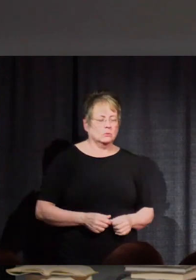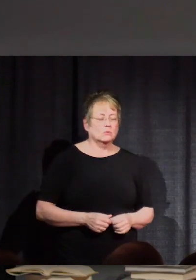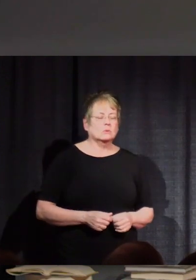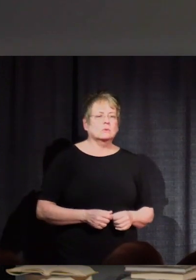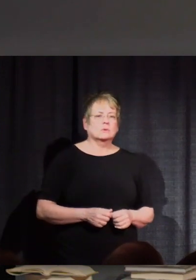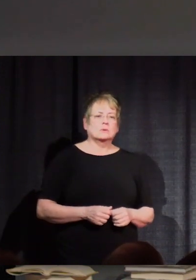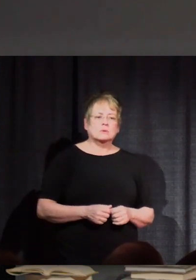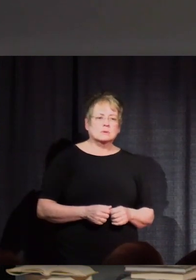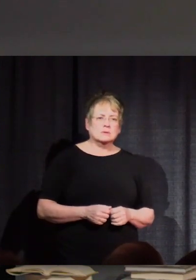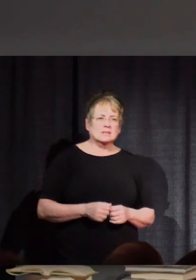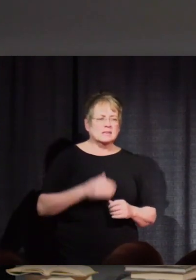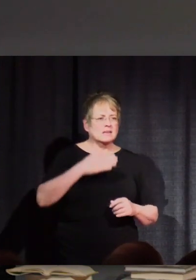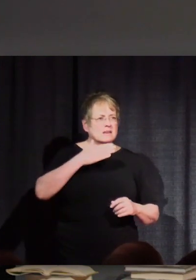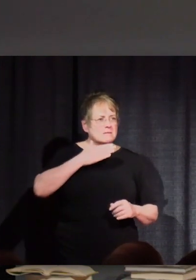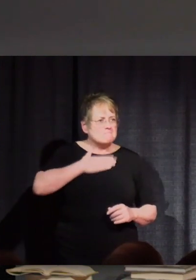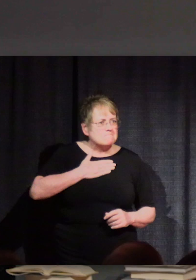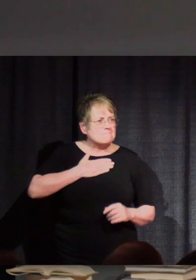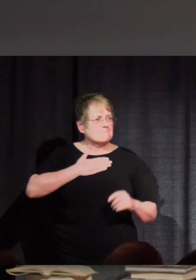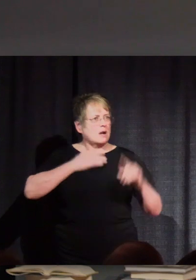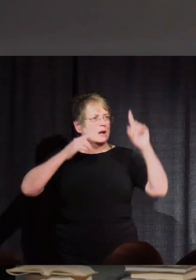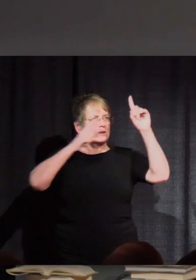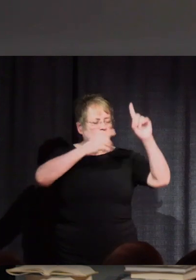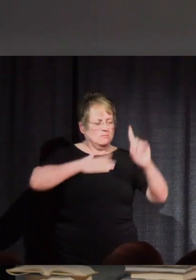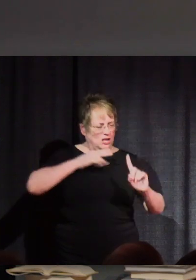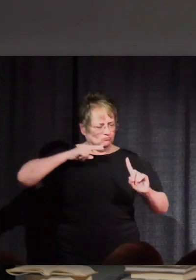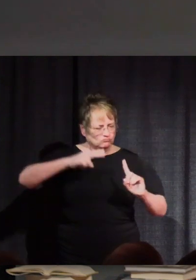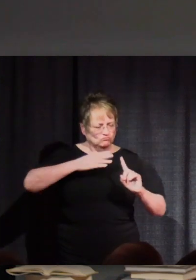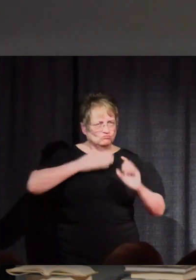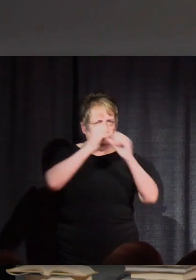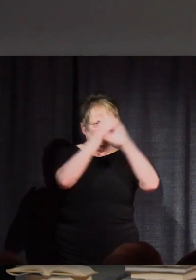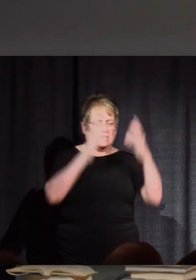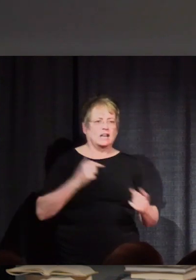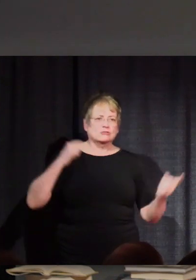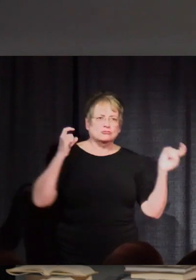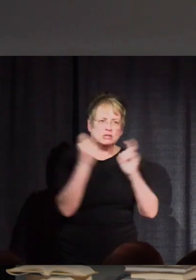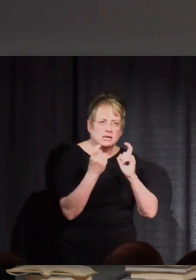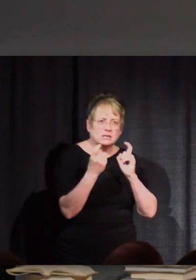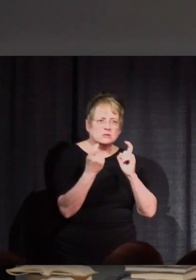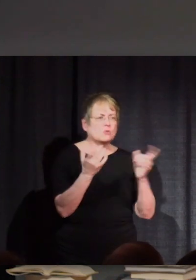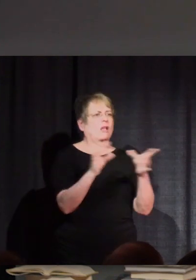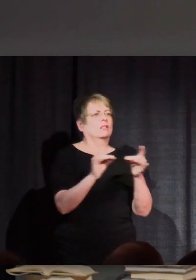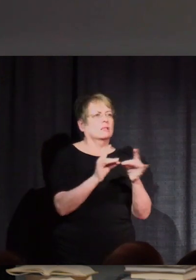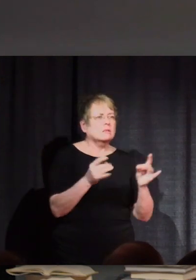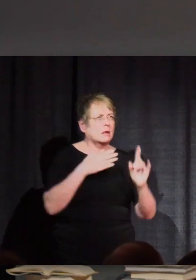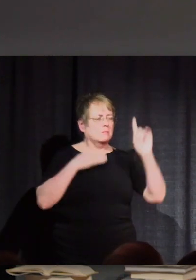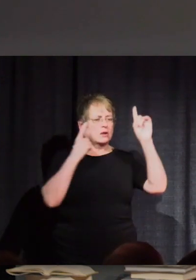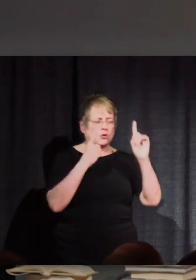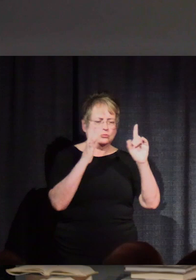I changed my narrative, practiced being intentional with my word, and put myself